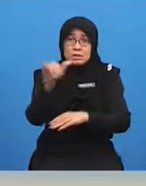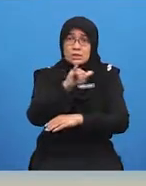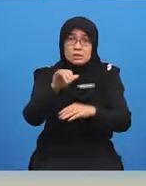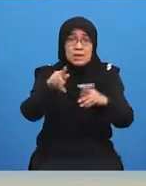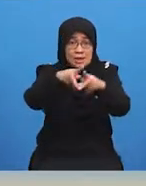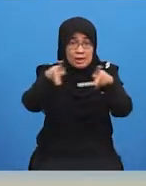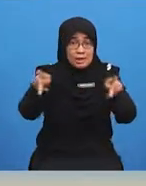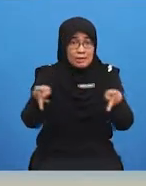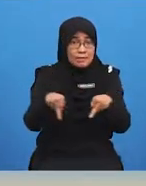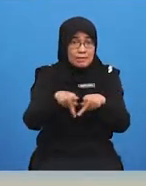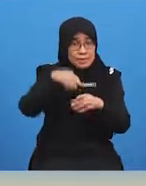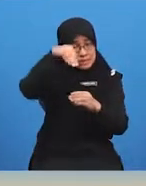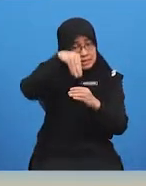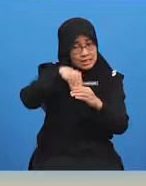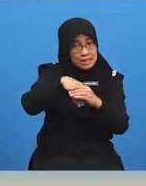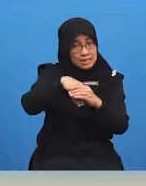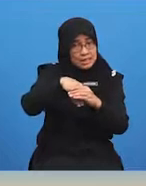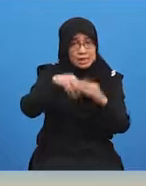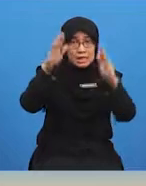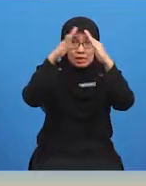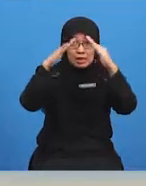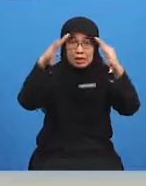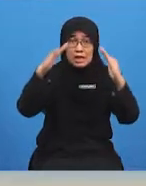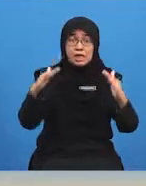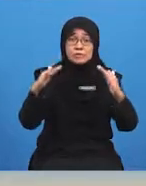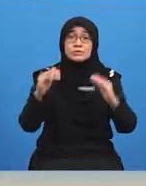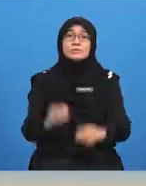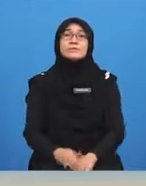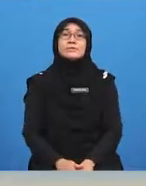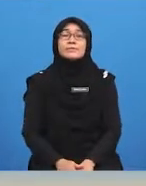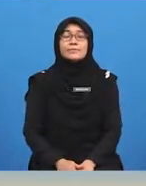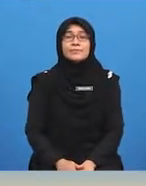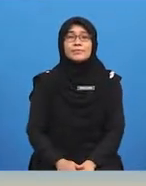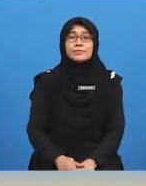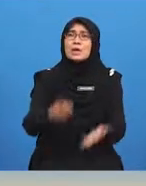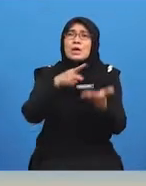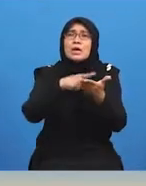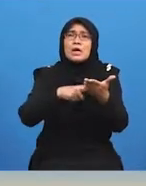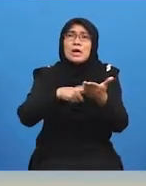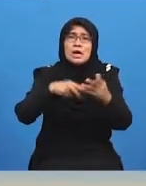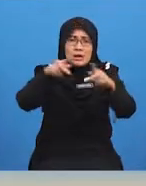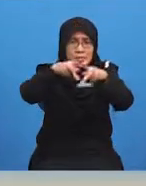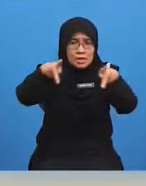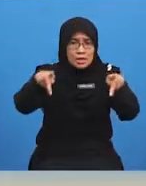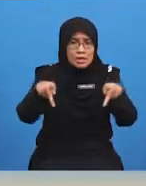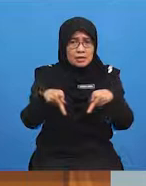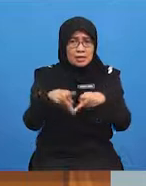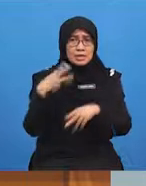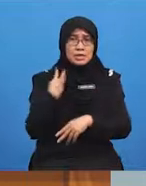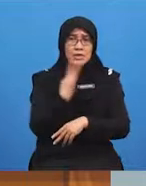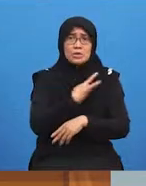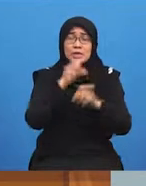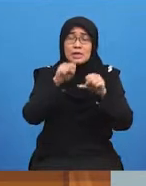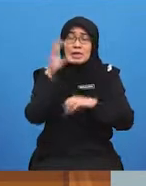Now I know. What are the places that we could find inside a house, Miss Hazreen?